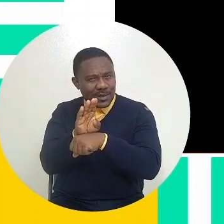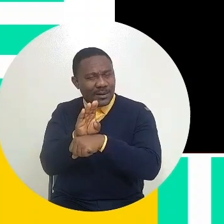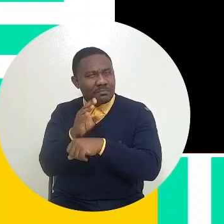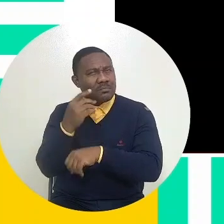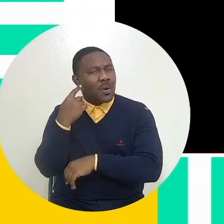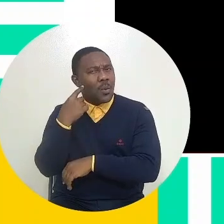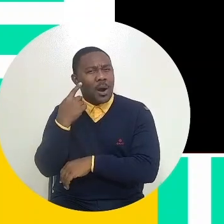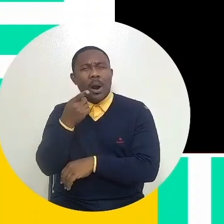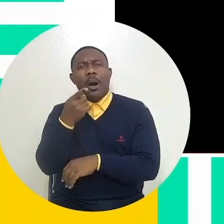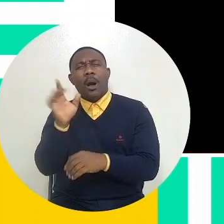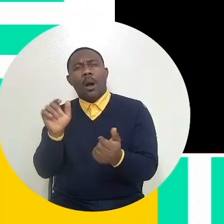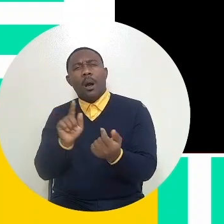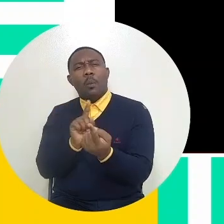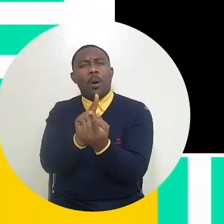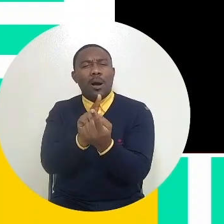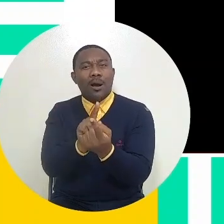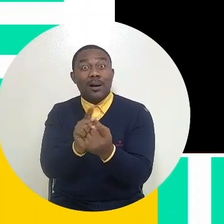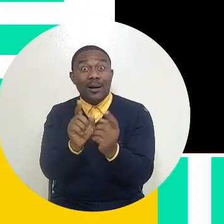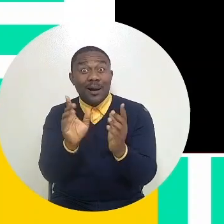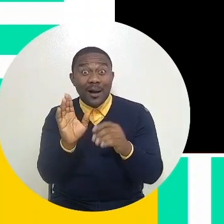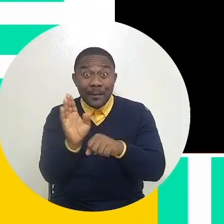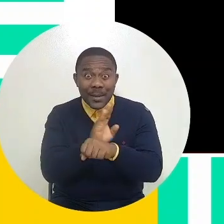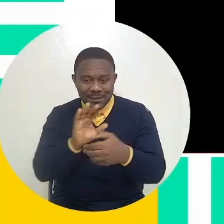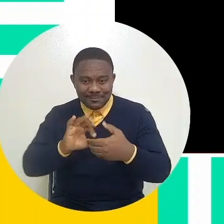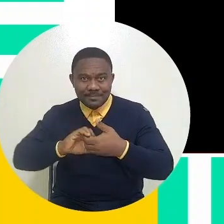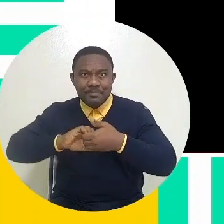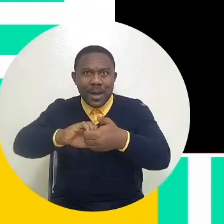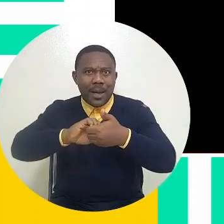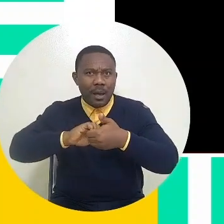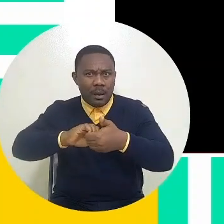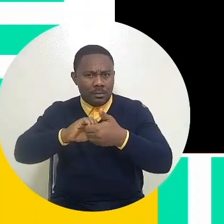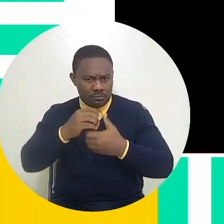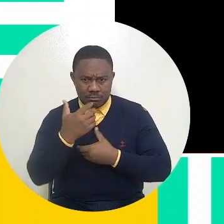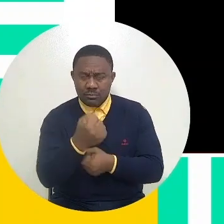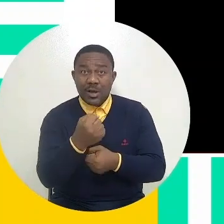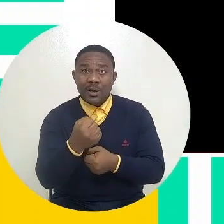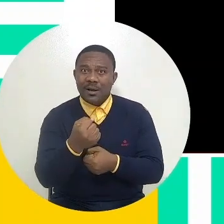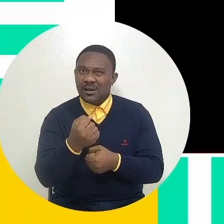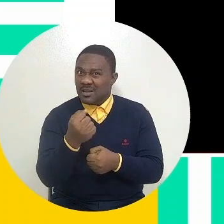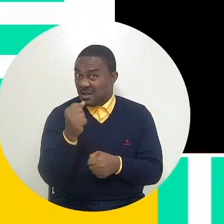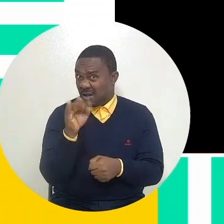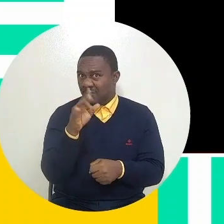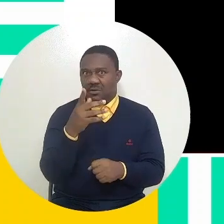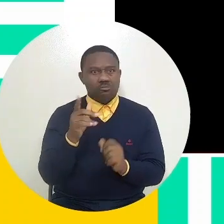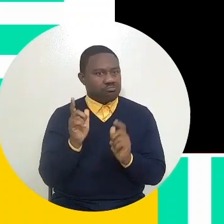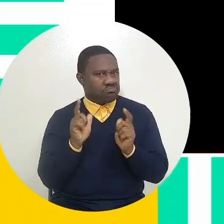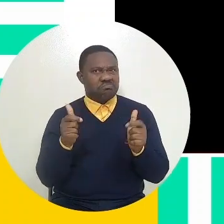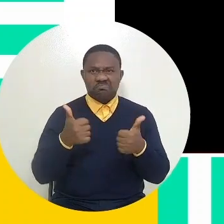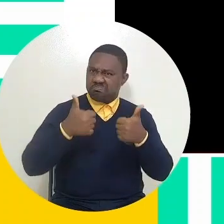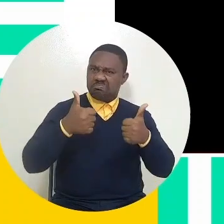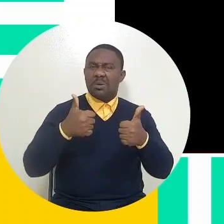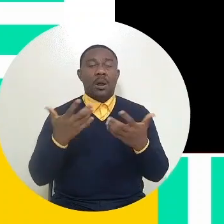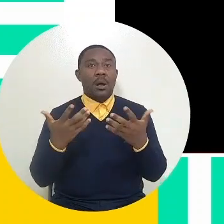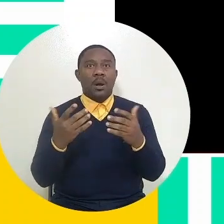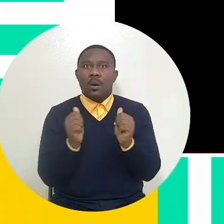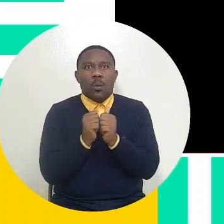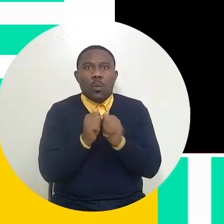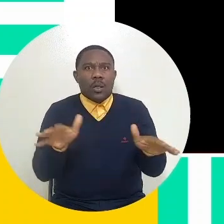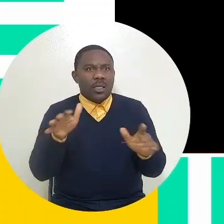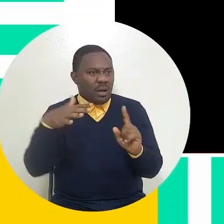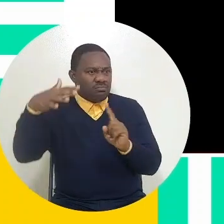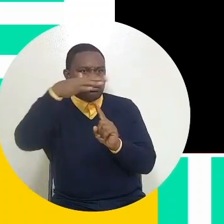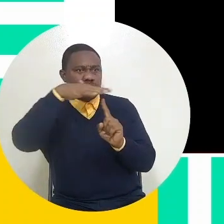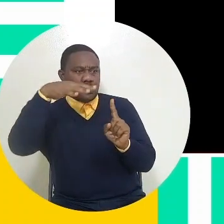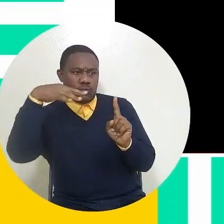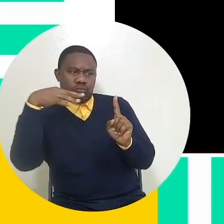do business because they know, they love, and they trust. So if you are great and you are not known, this is where social media comes in, all the visual,